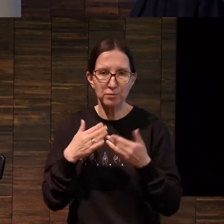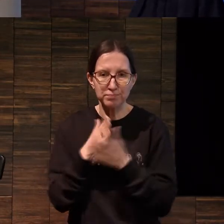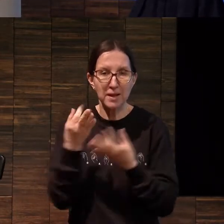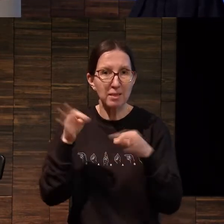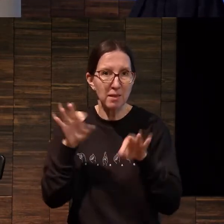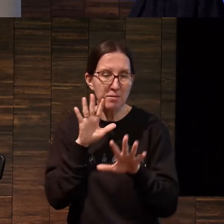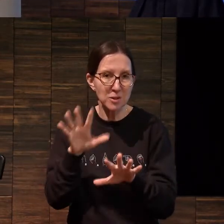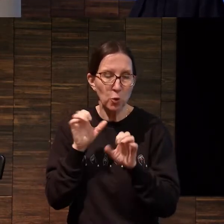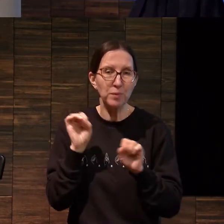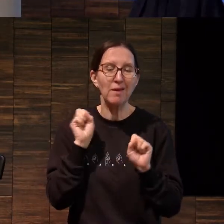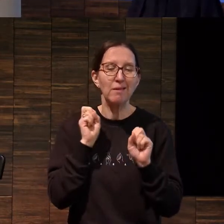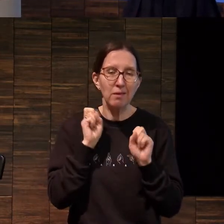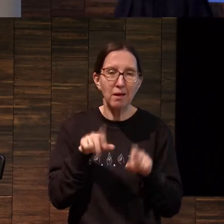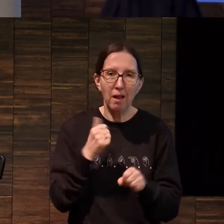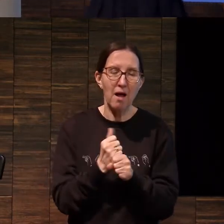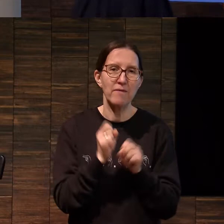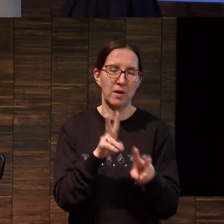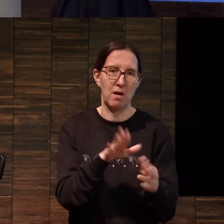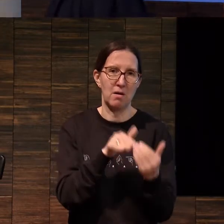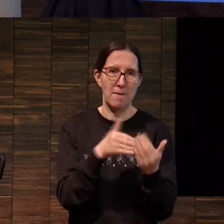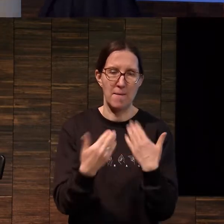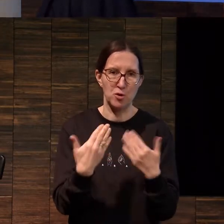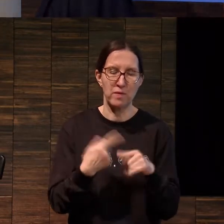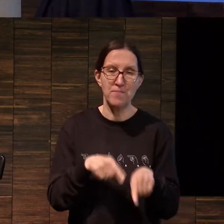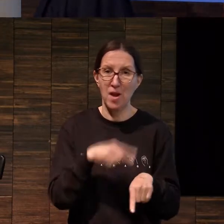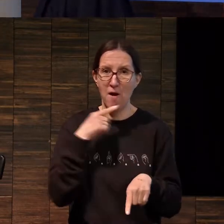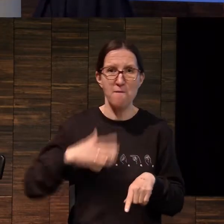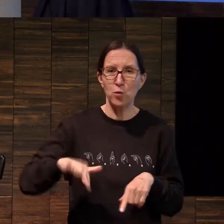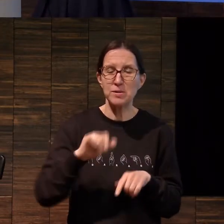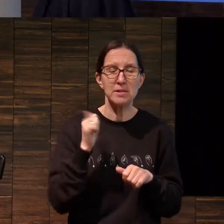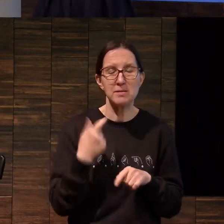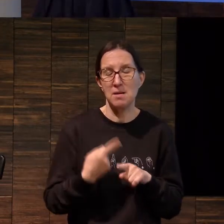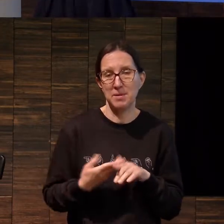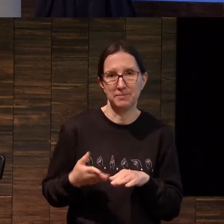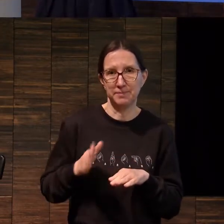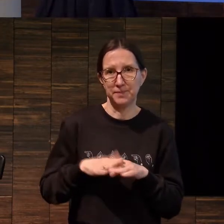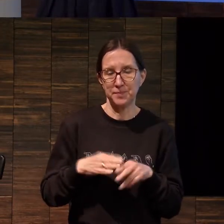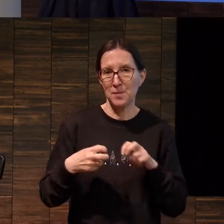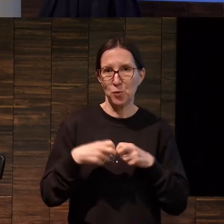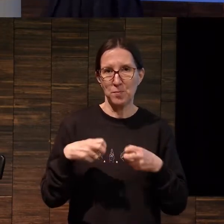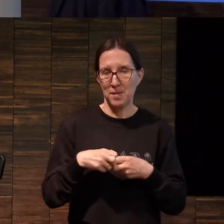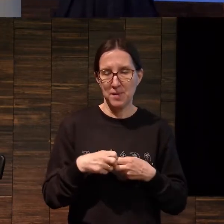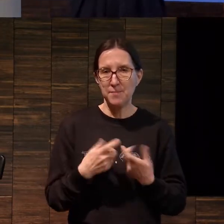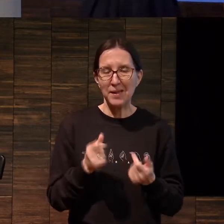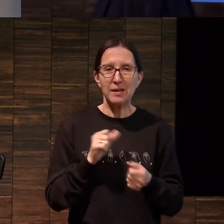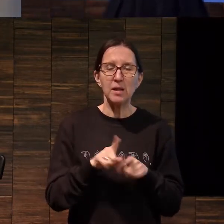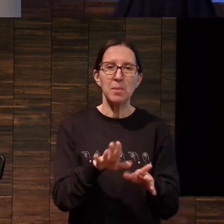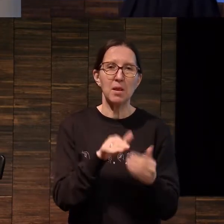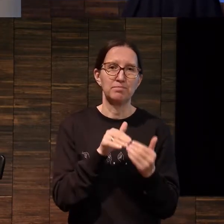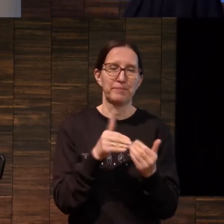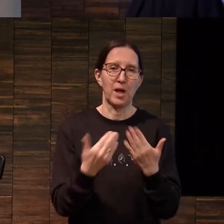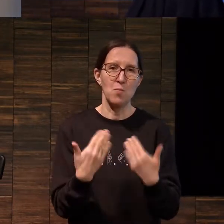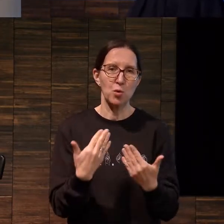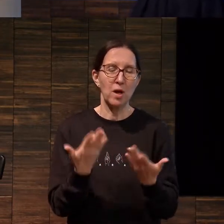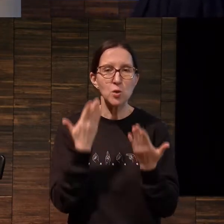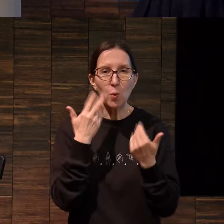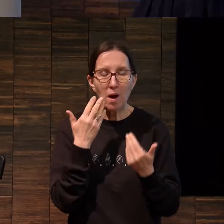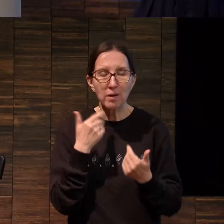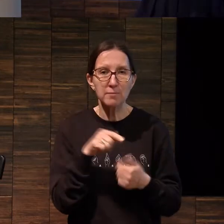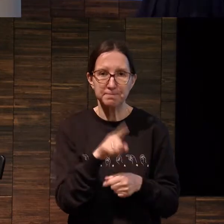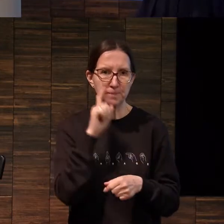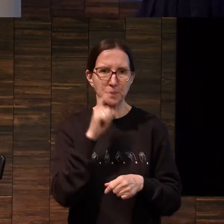accessible digital environments, and communicating, because in Russia, this is the most